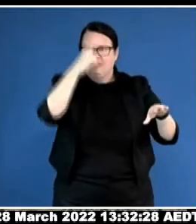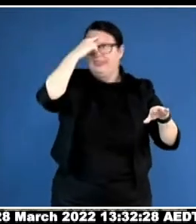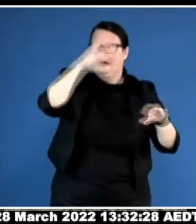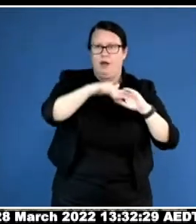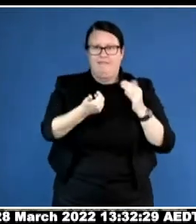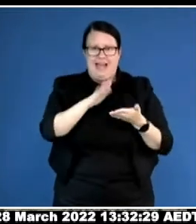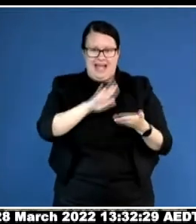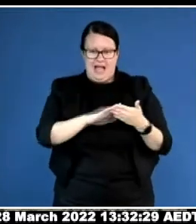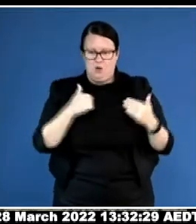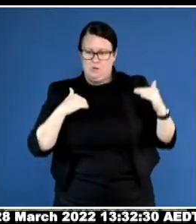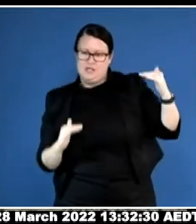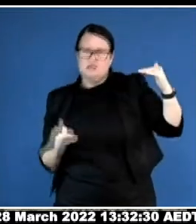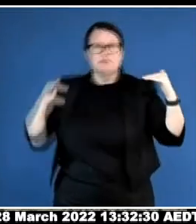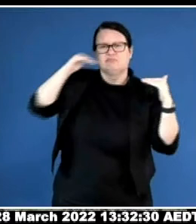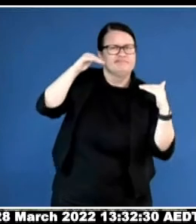saying something.